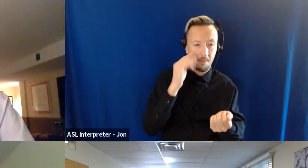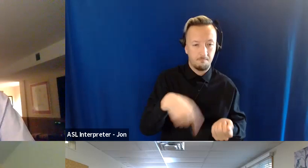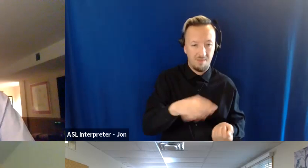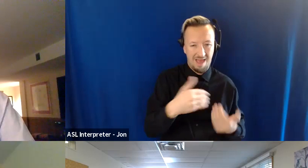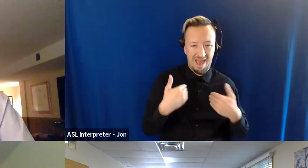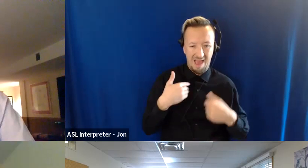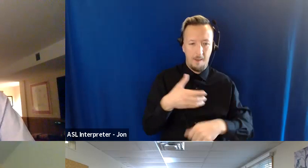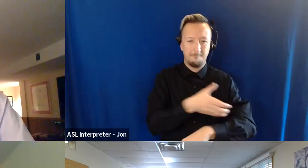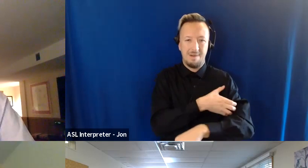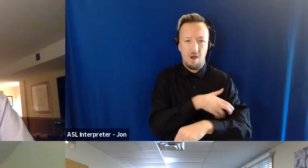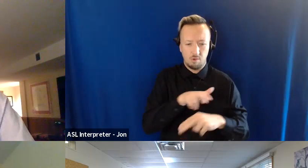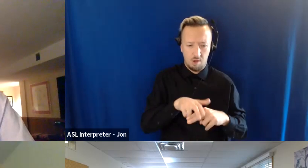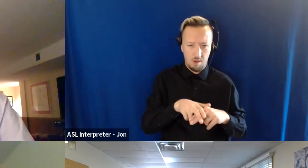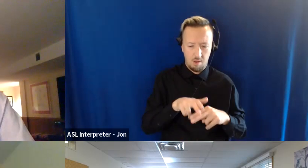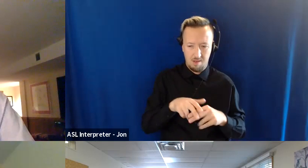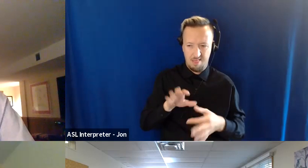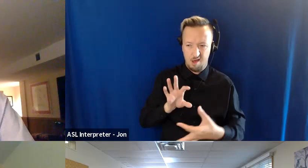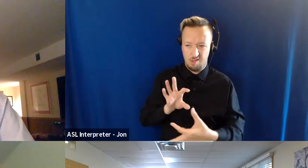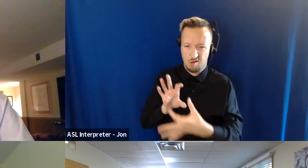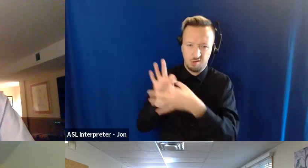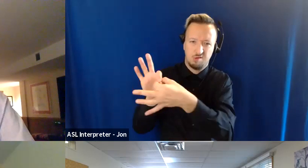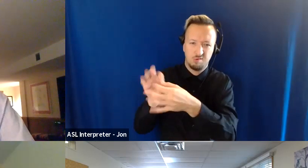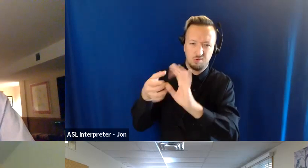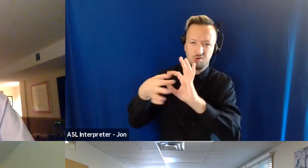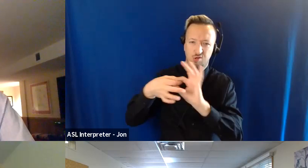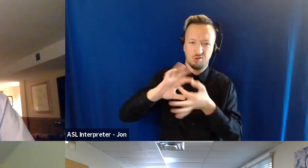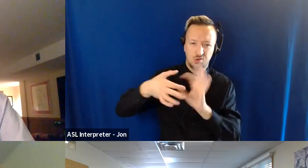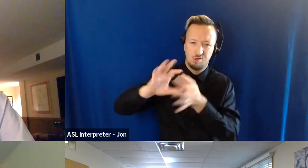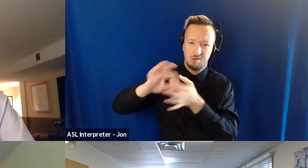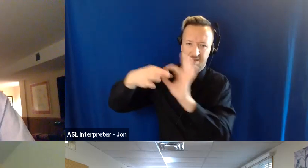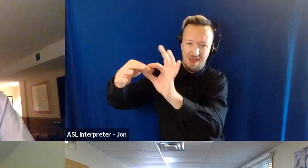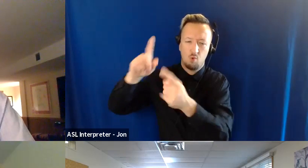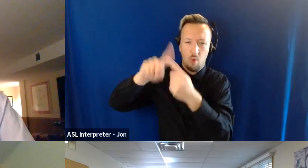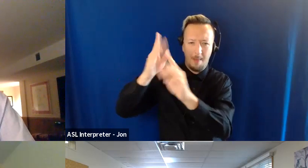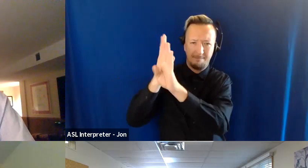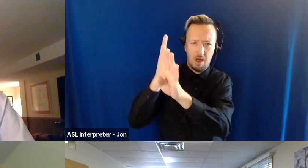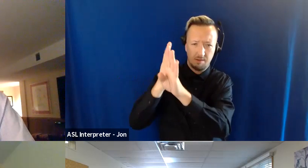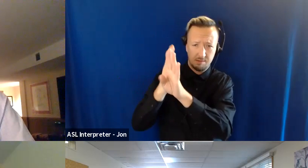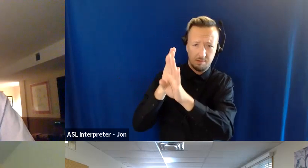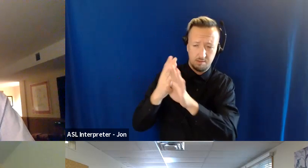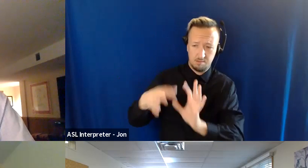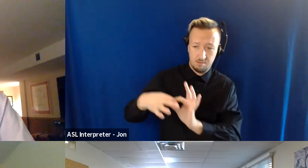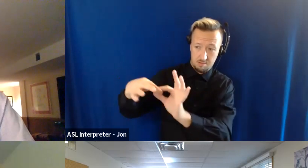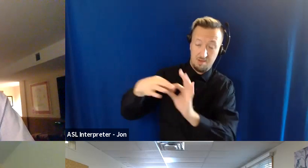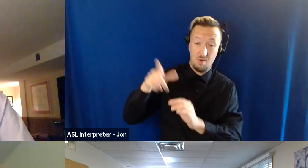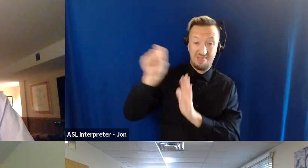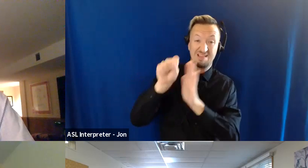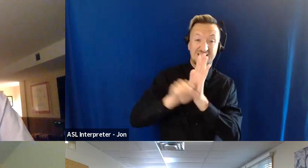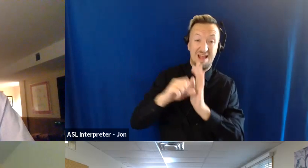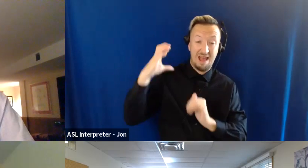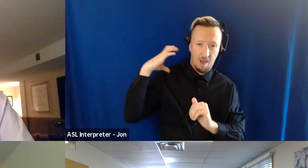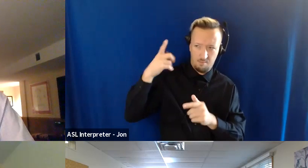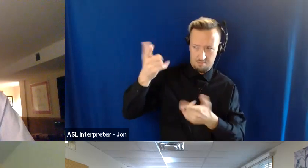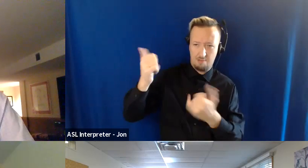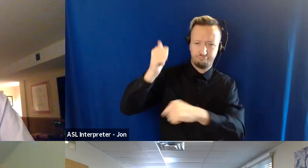chairs that chained themselves to the full-size buses right in front of the Denver State Capitol. And to this day, there's a monument on the State Capitol lawn to